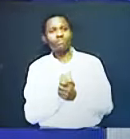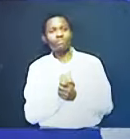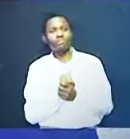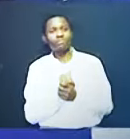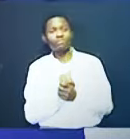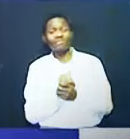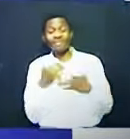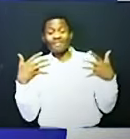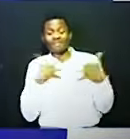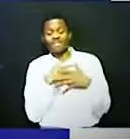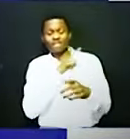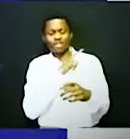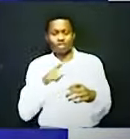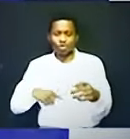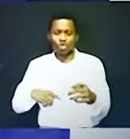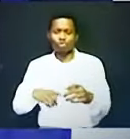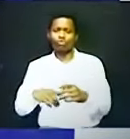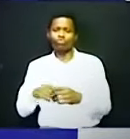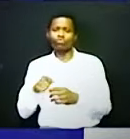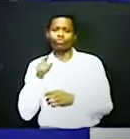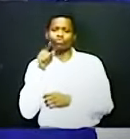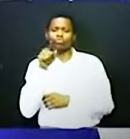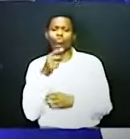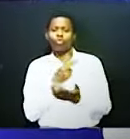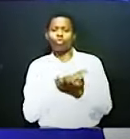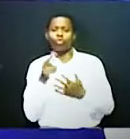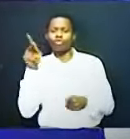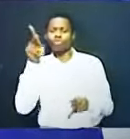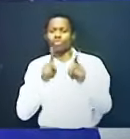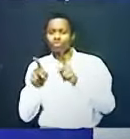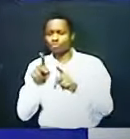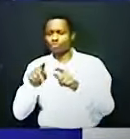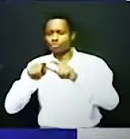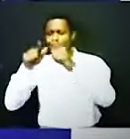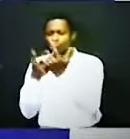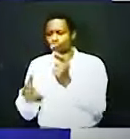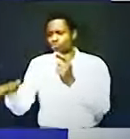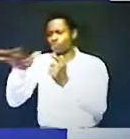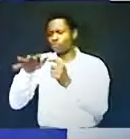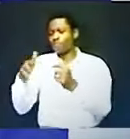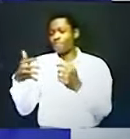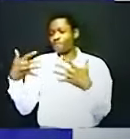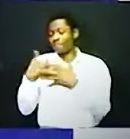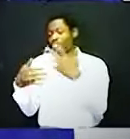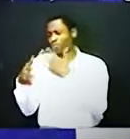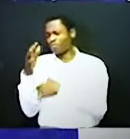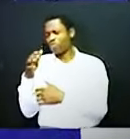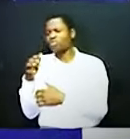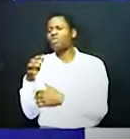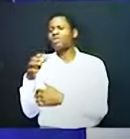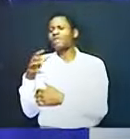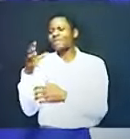the Lord, you his holy people, for those who fear him lack nothing.